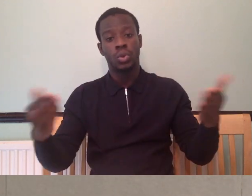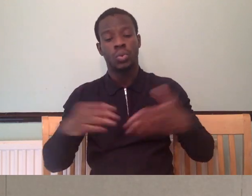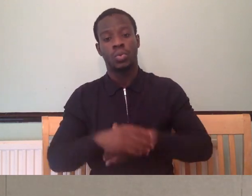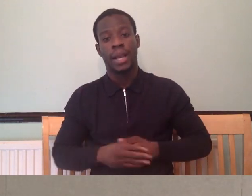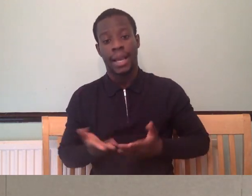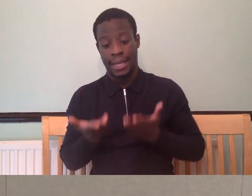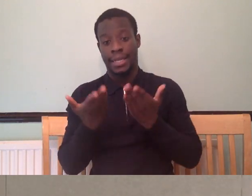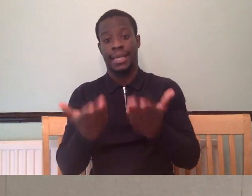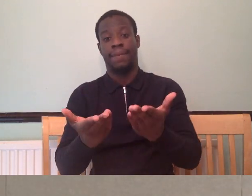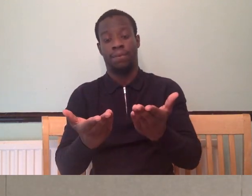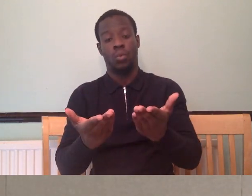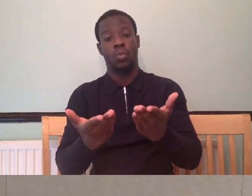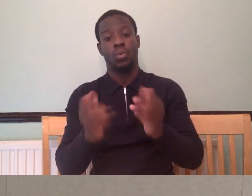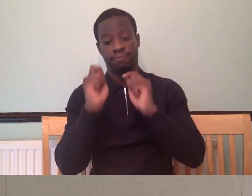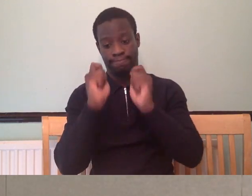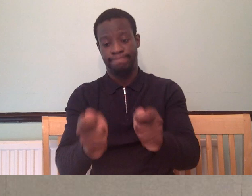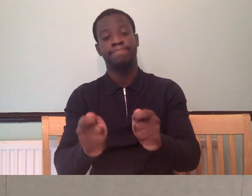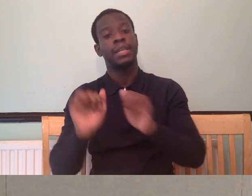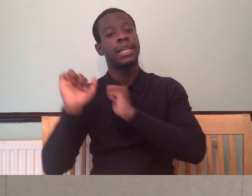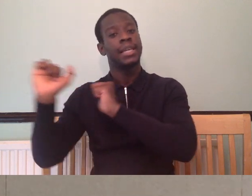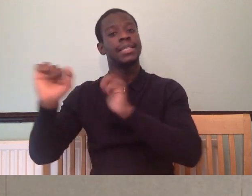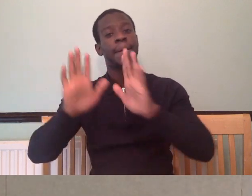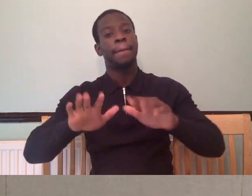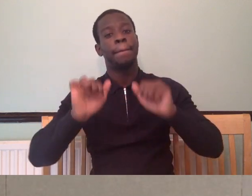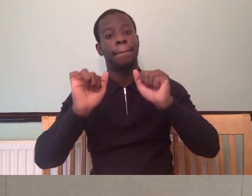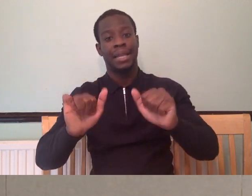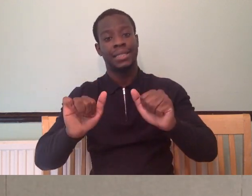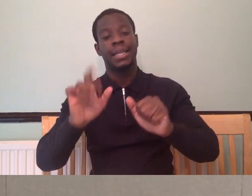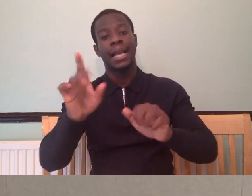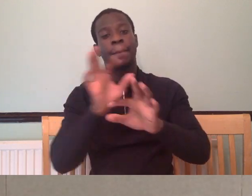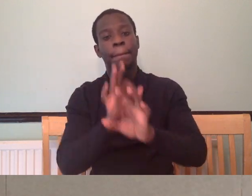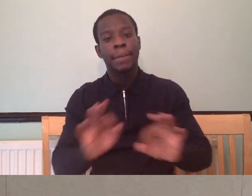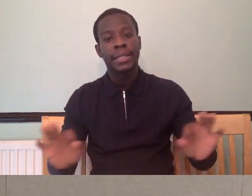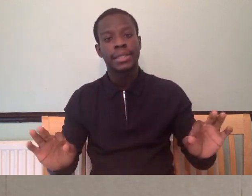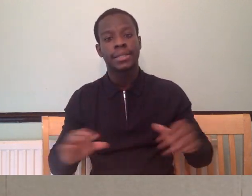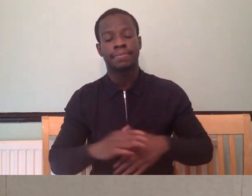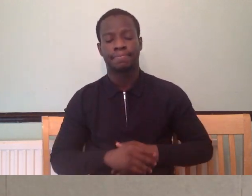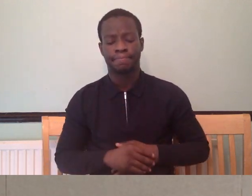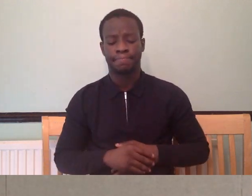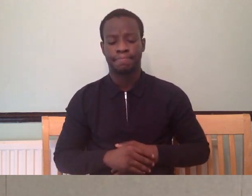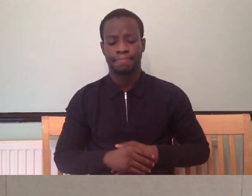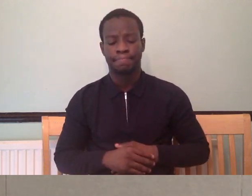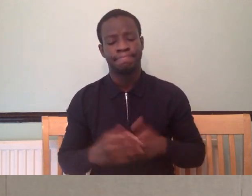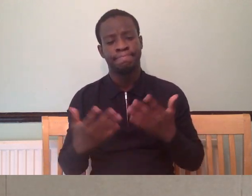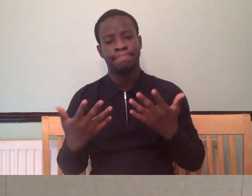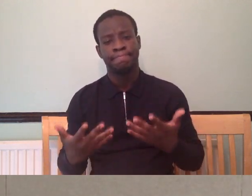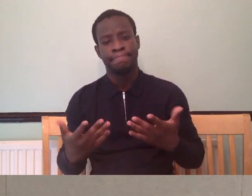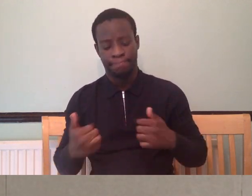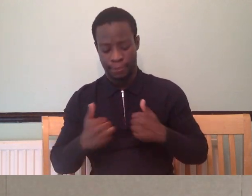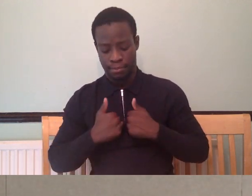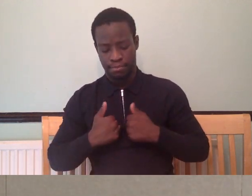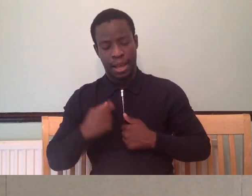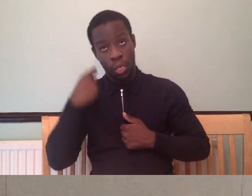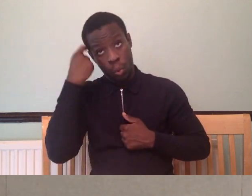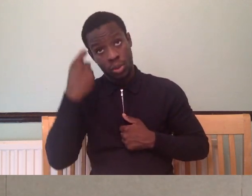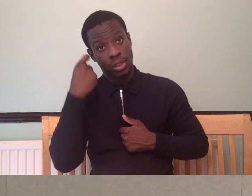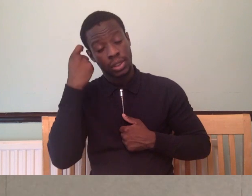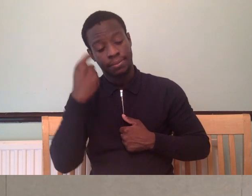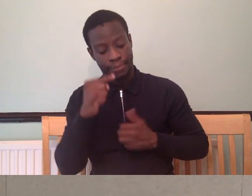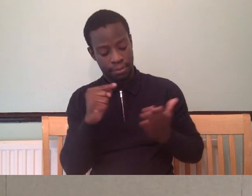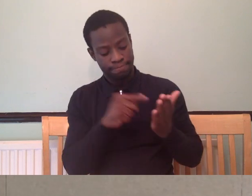his peace." And I want to share with you just a few thoughts from these verses this